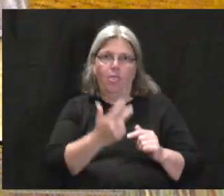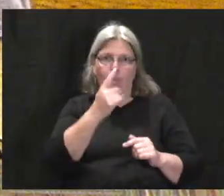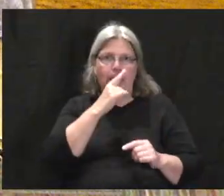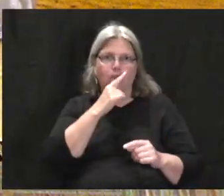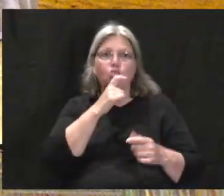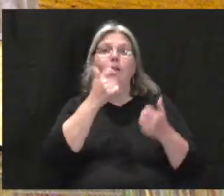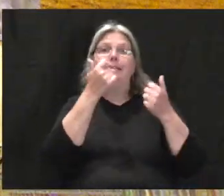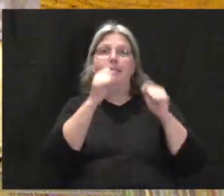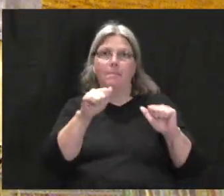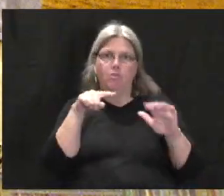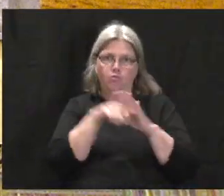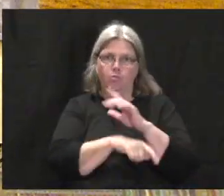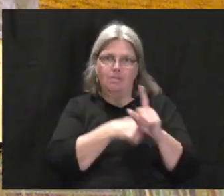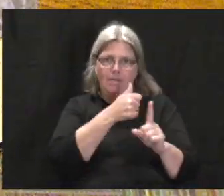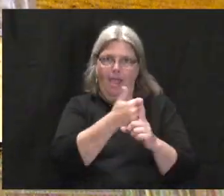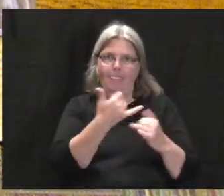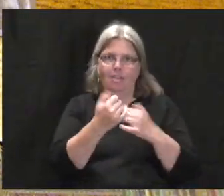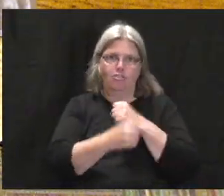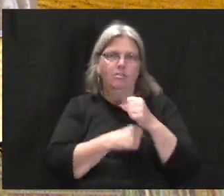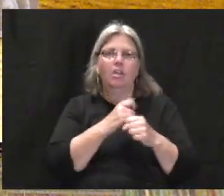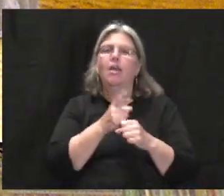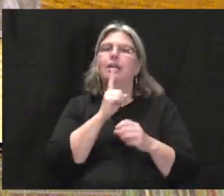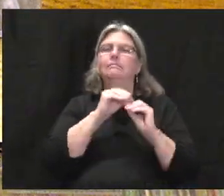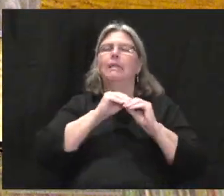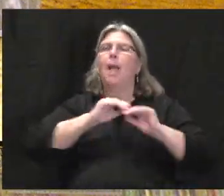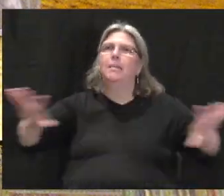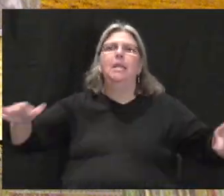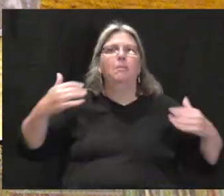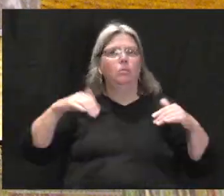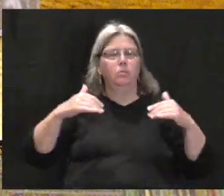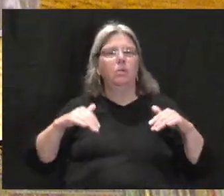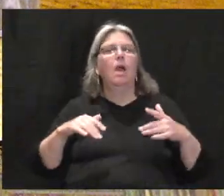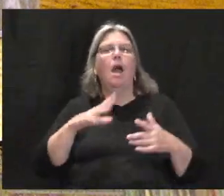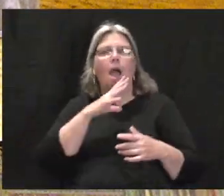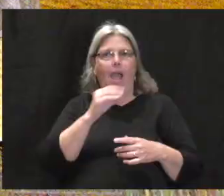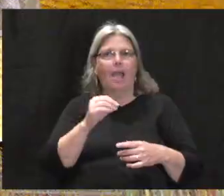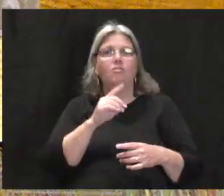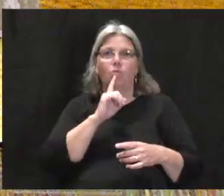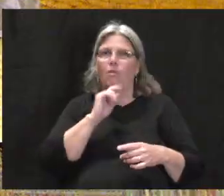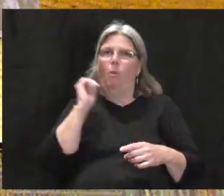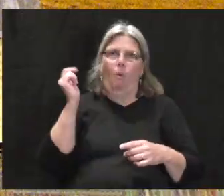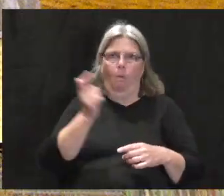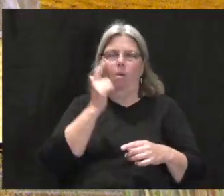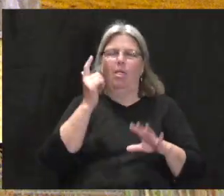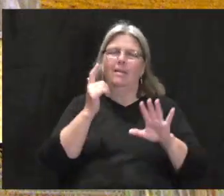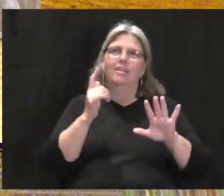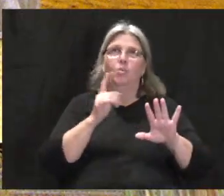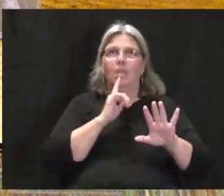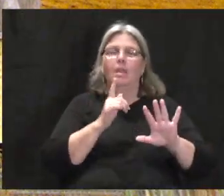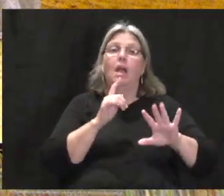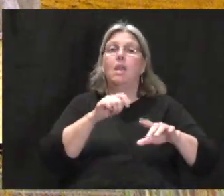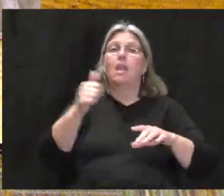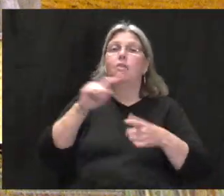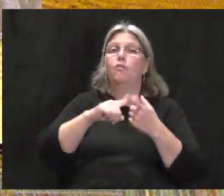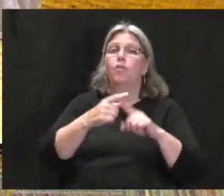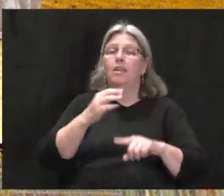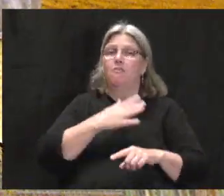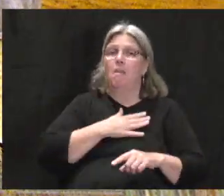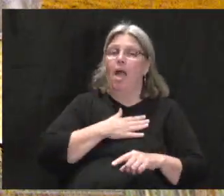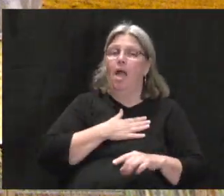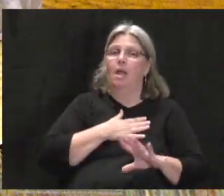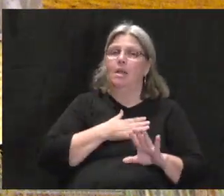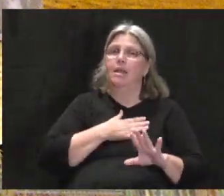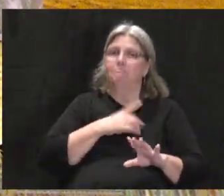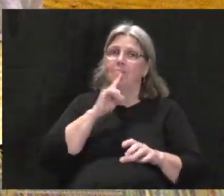had 2 suicide attempts as well. And it cuts across all socioeconomic barriers. So the need for fully trained,